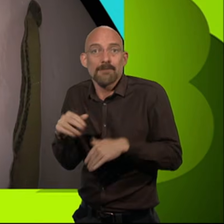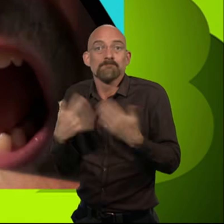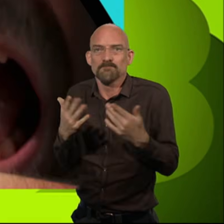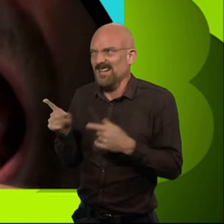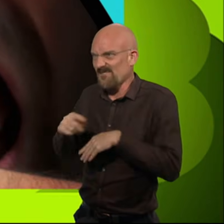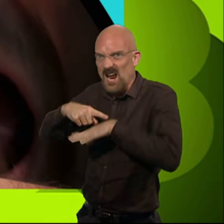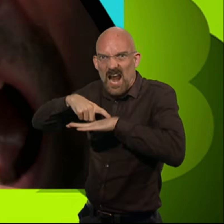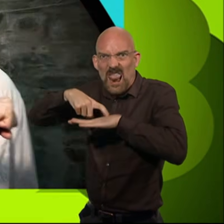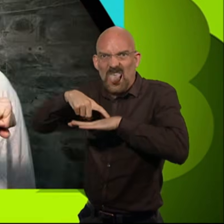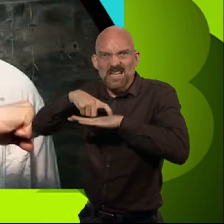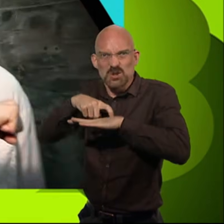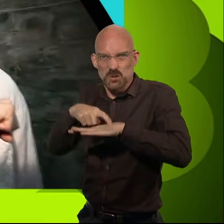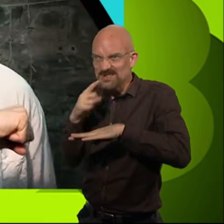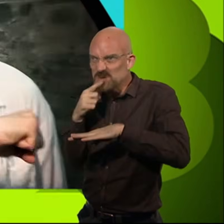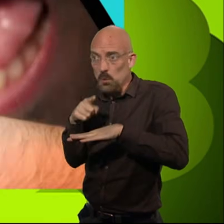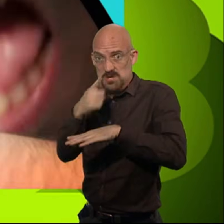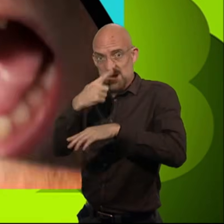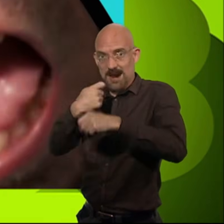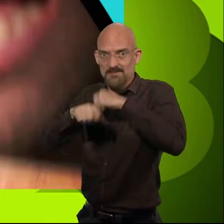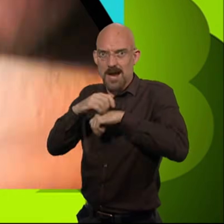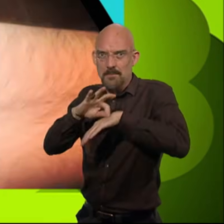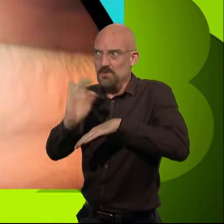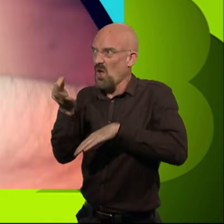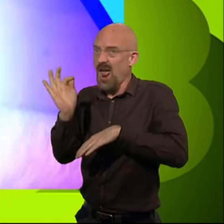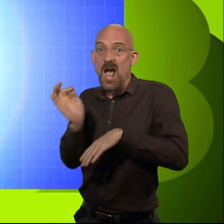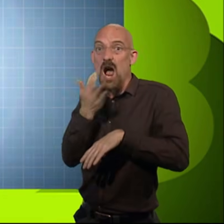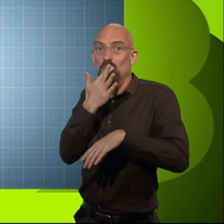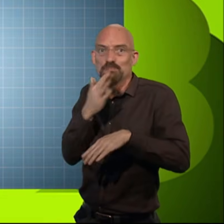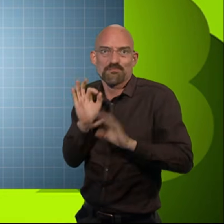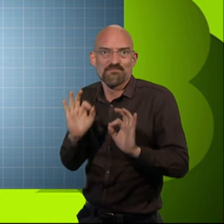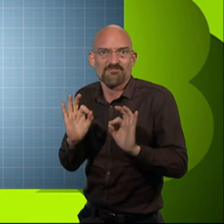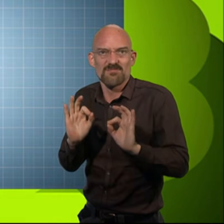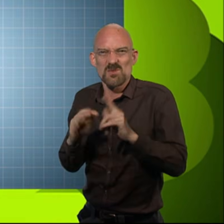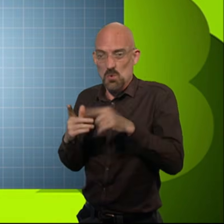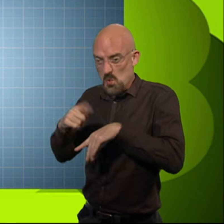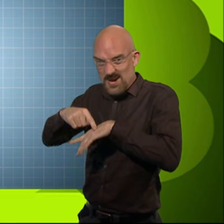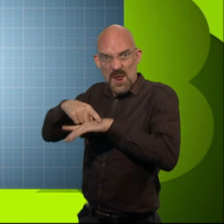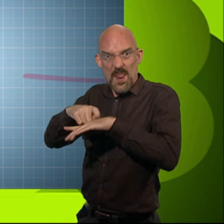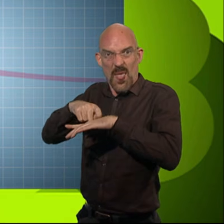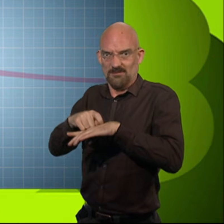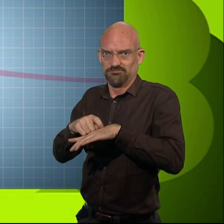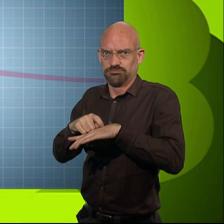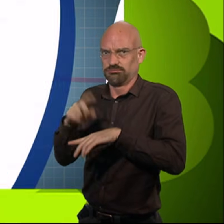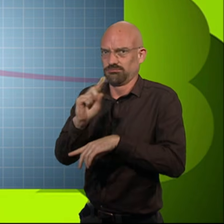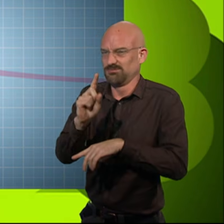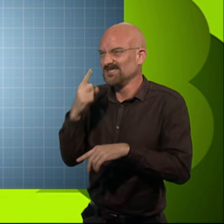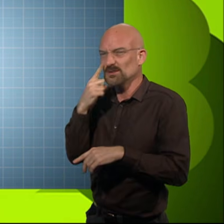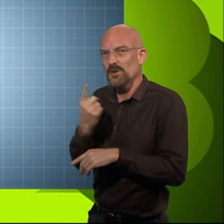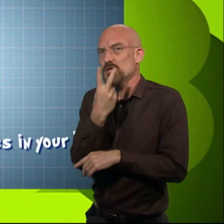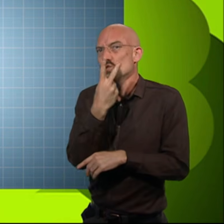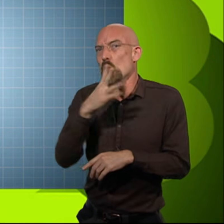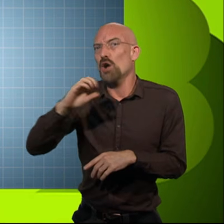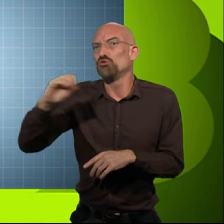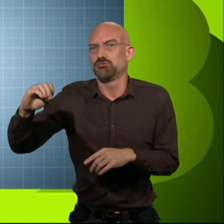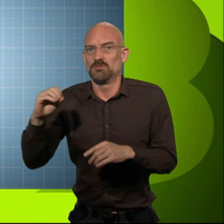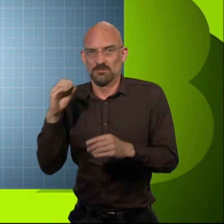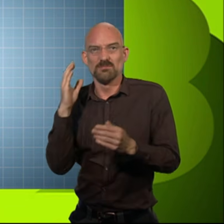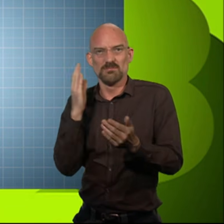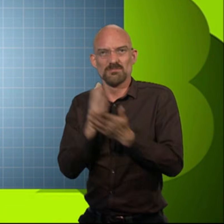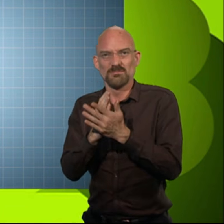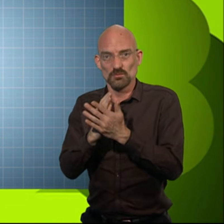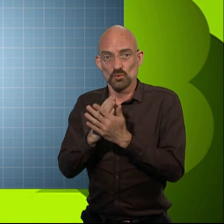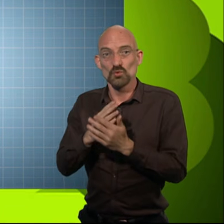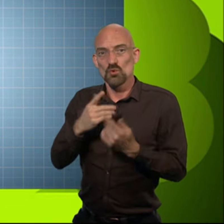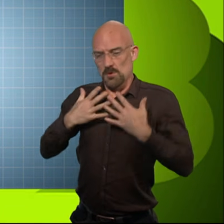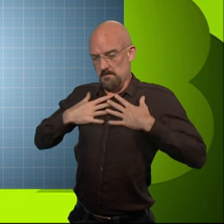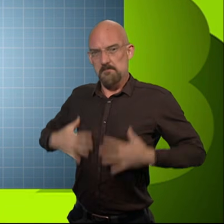snack By letting them feed on my arm. But now, did you know there are over 600 muscles in your